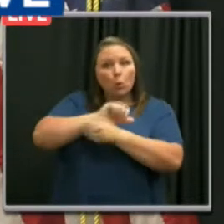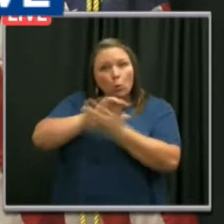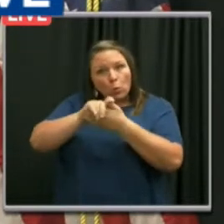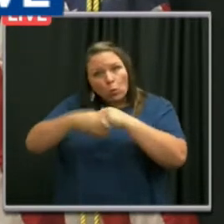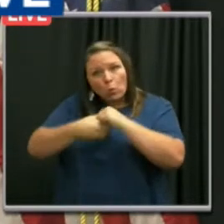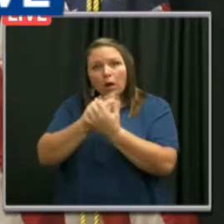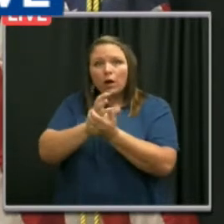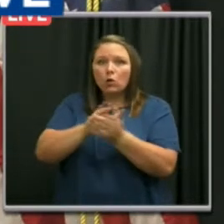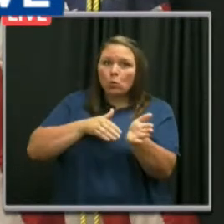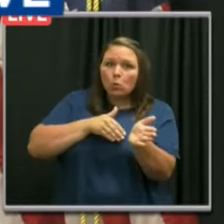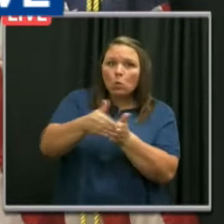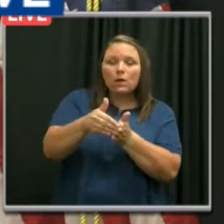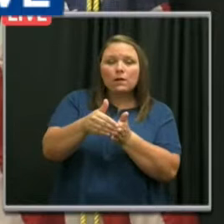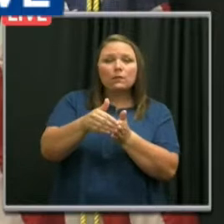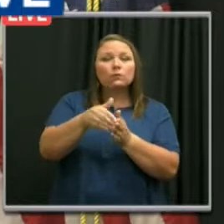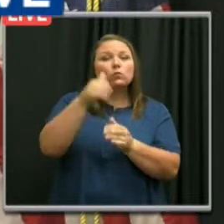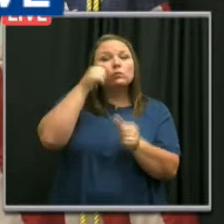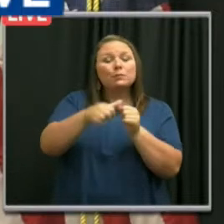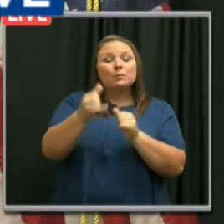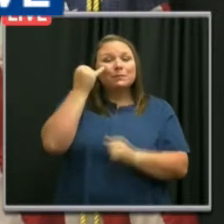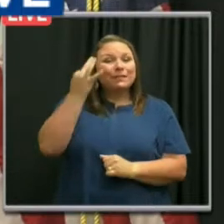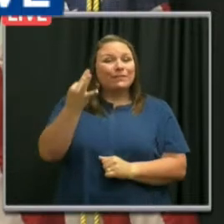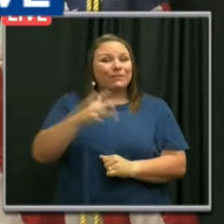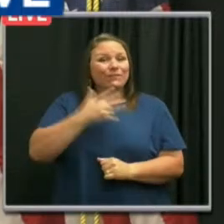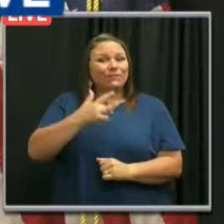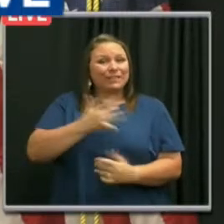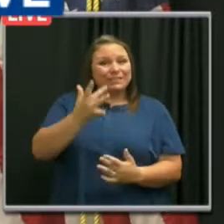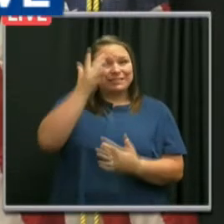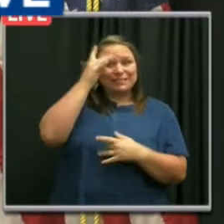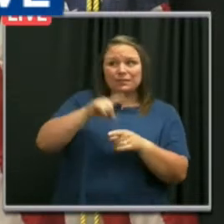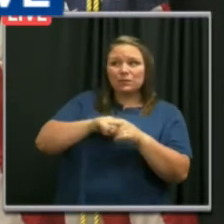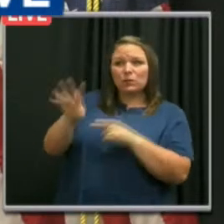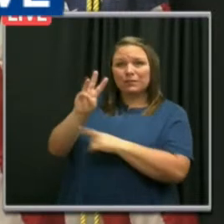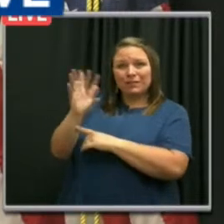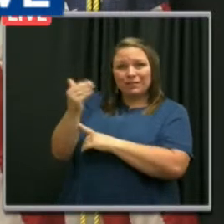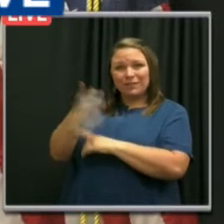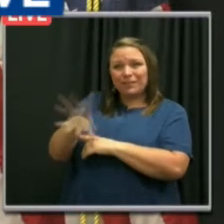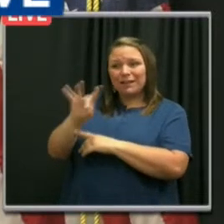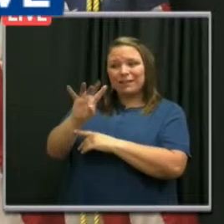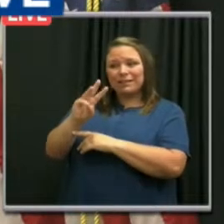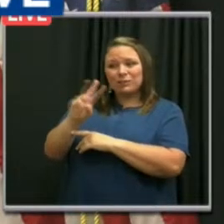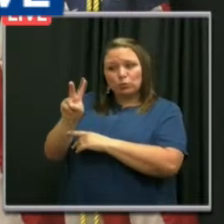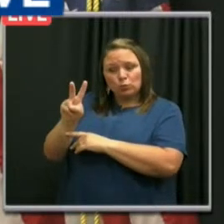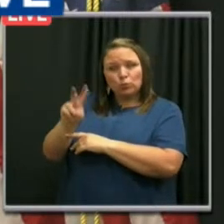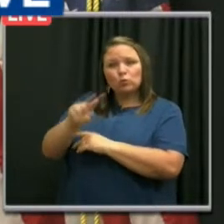hands, and remember to call the Metro COVID-19 hotline at